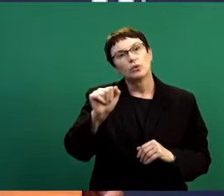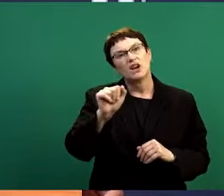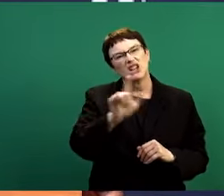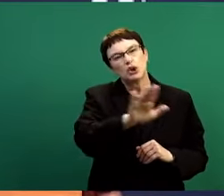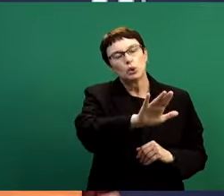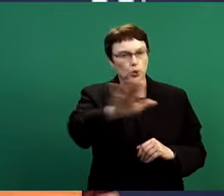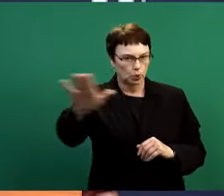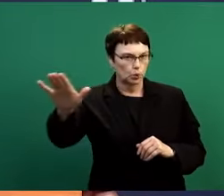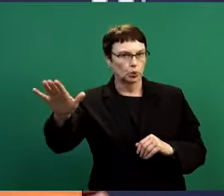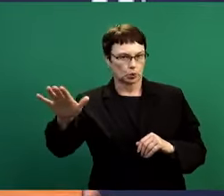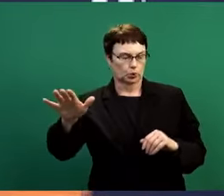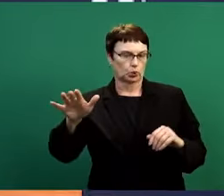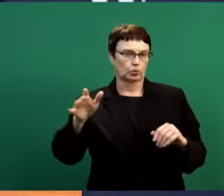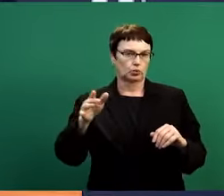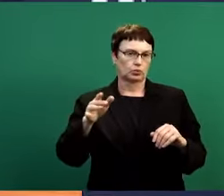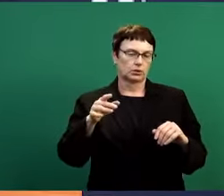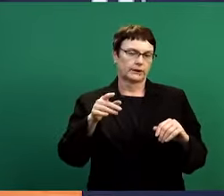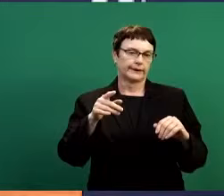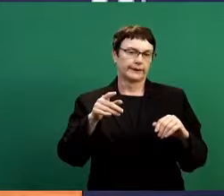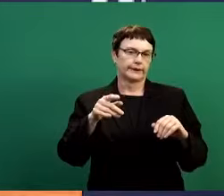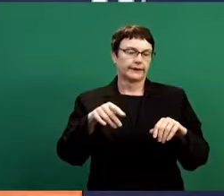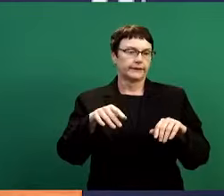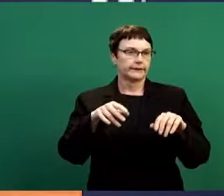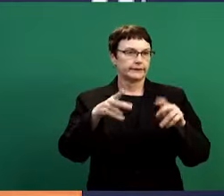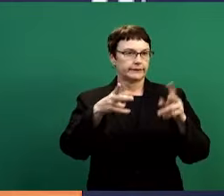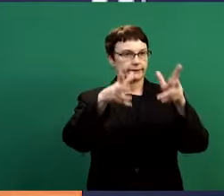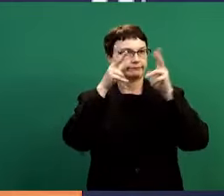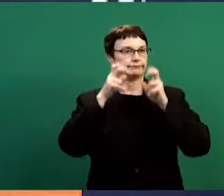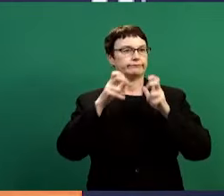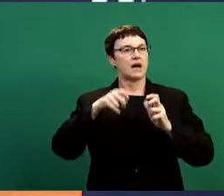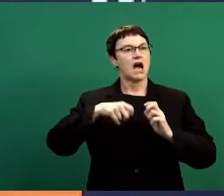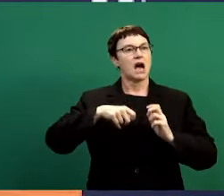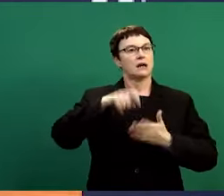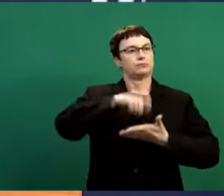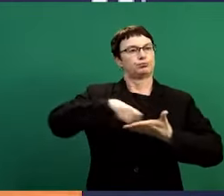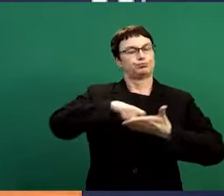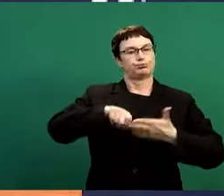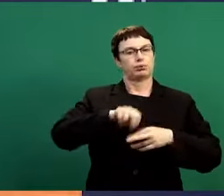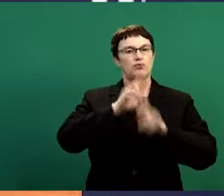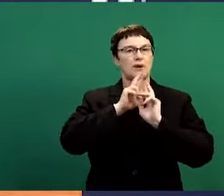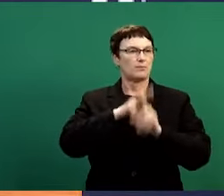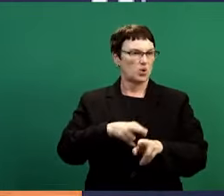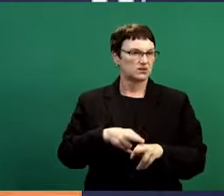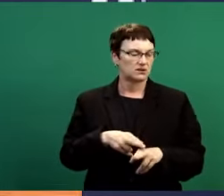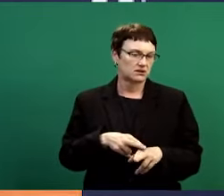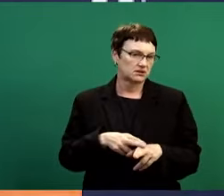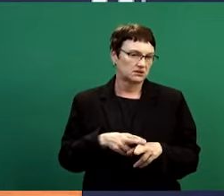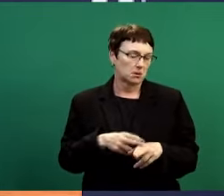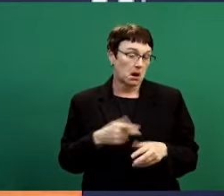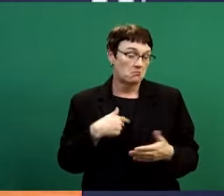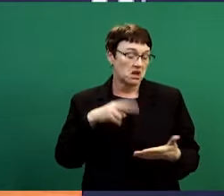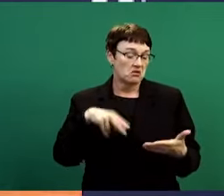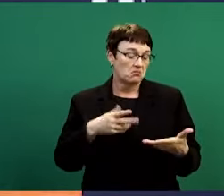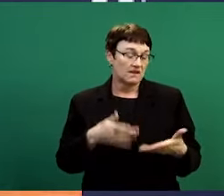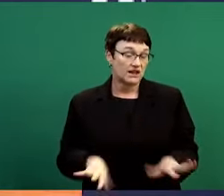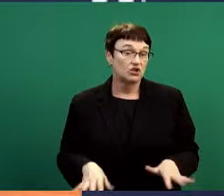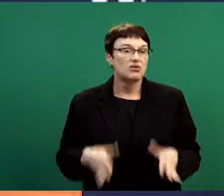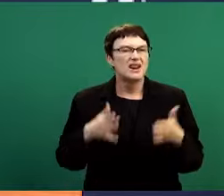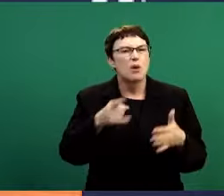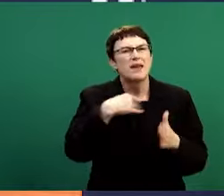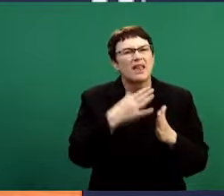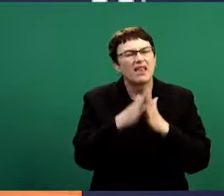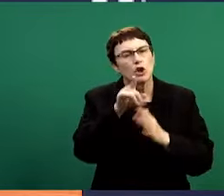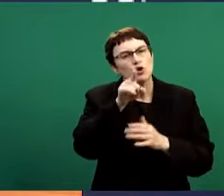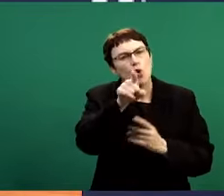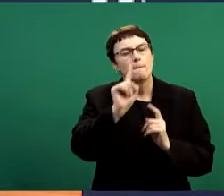the reports from your publication. Speak to my media team. They will give you a link of the